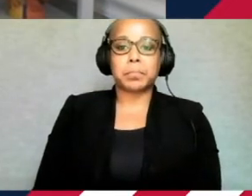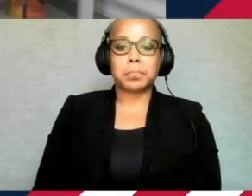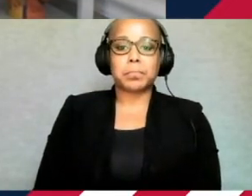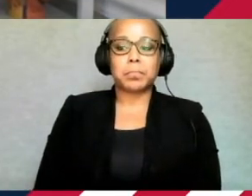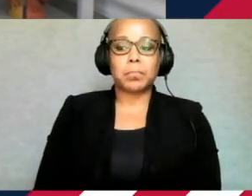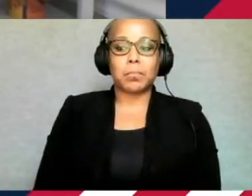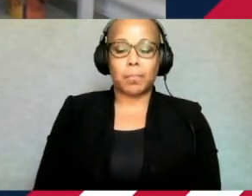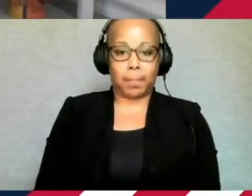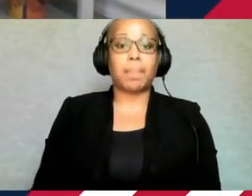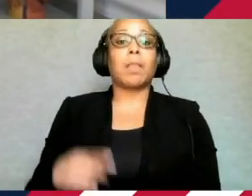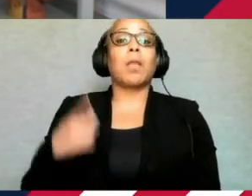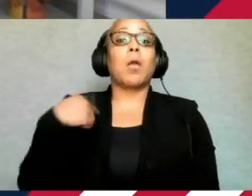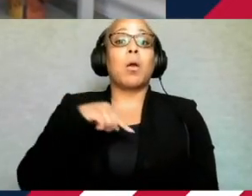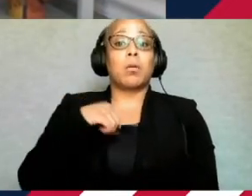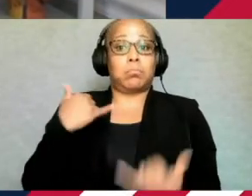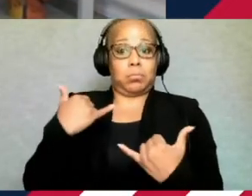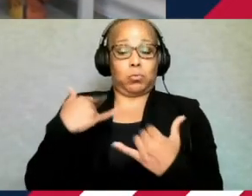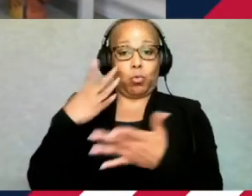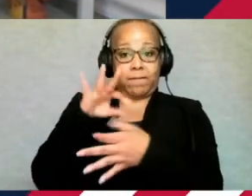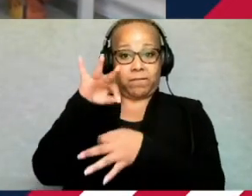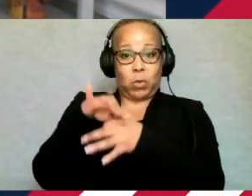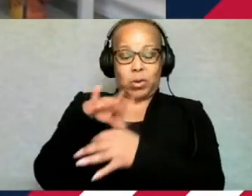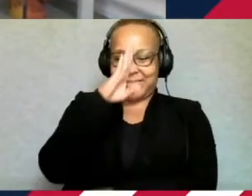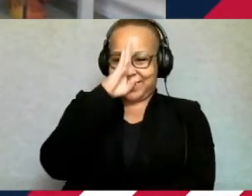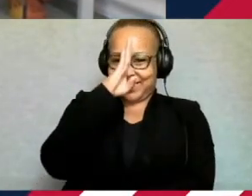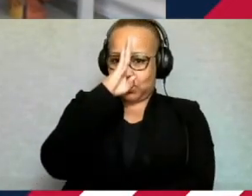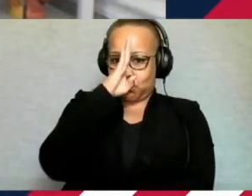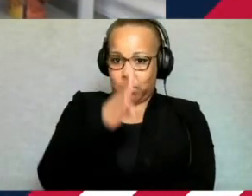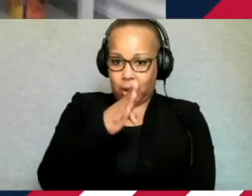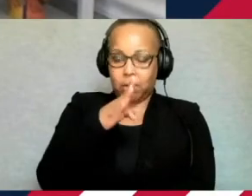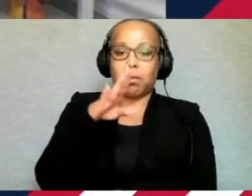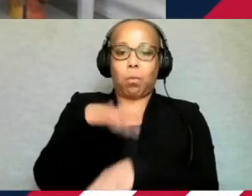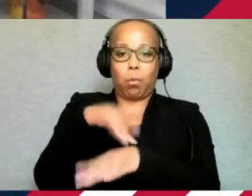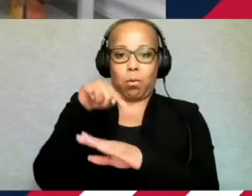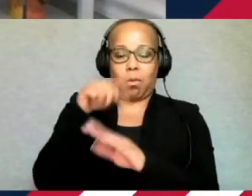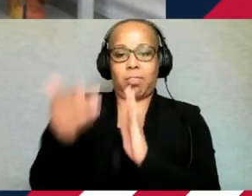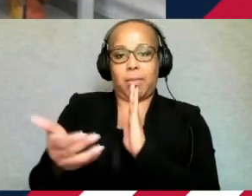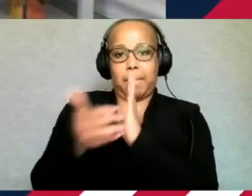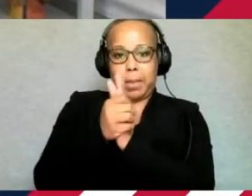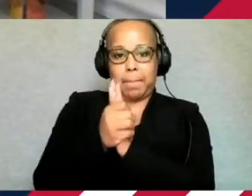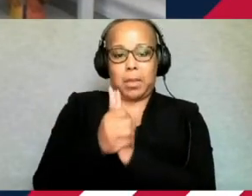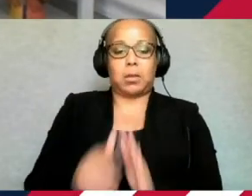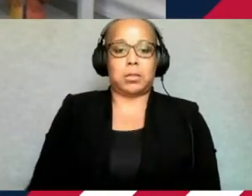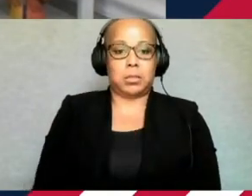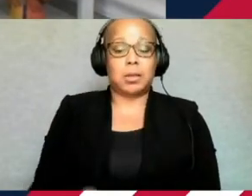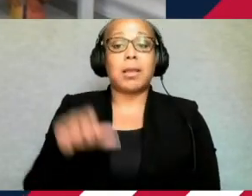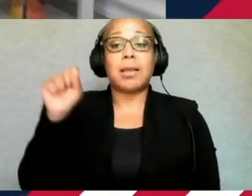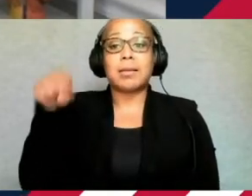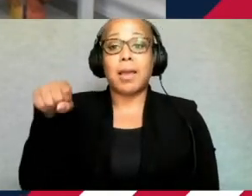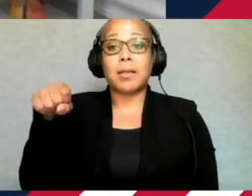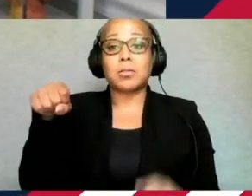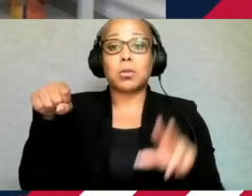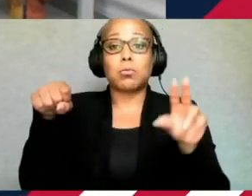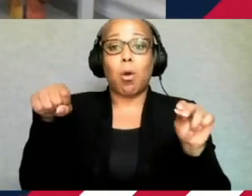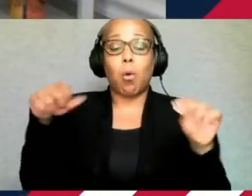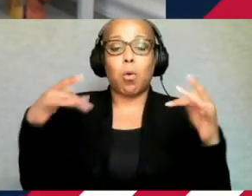We are voting now directly on the amendment. Yes, no, or